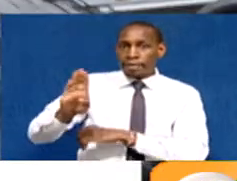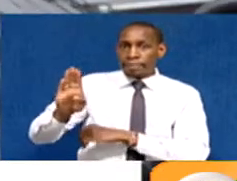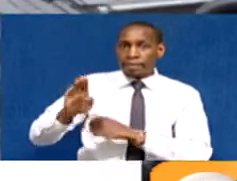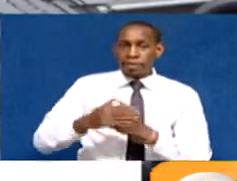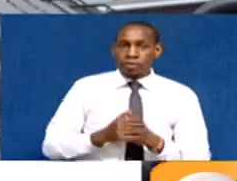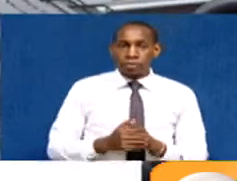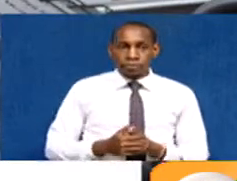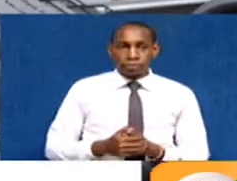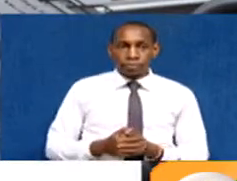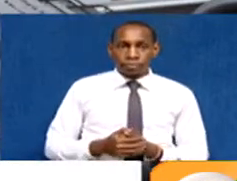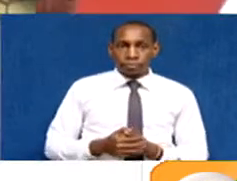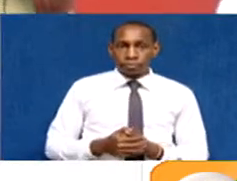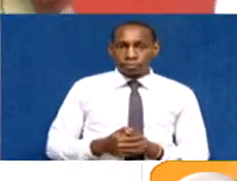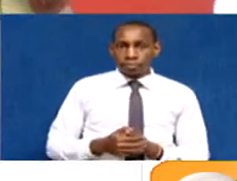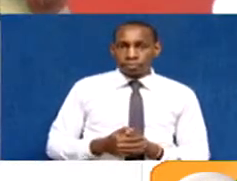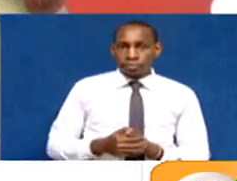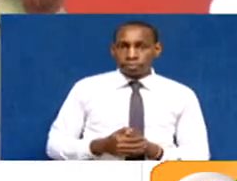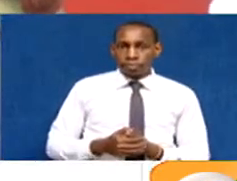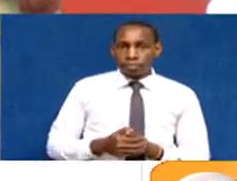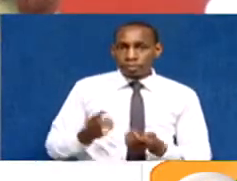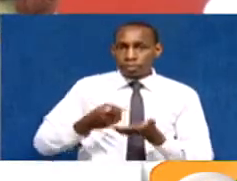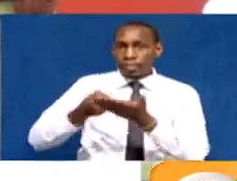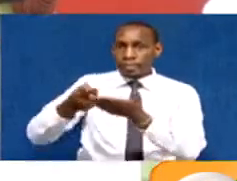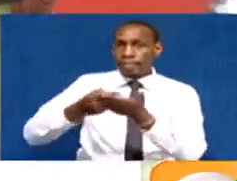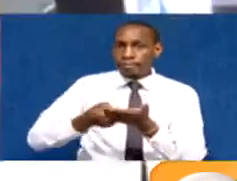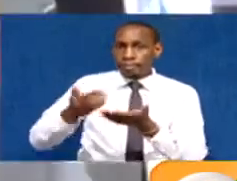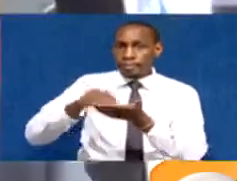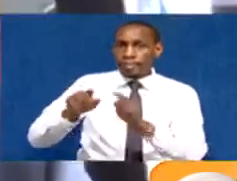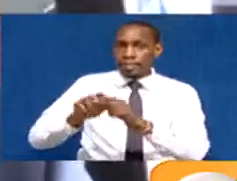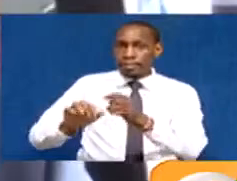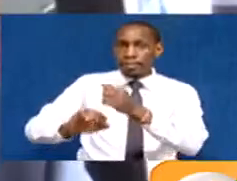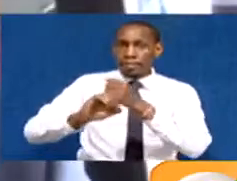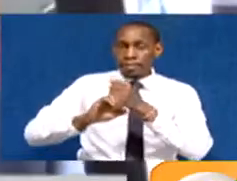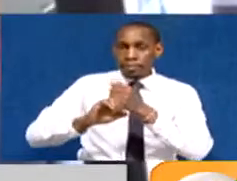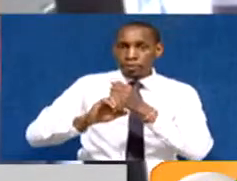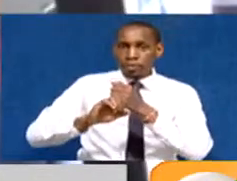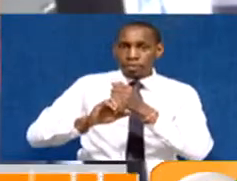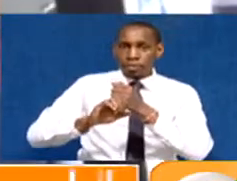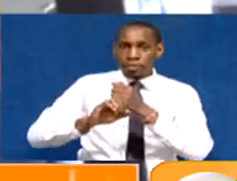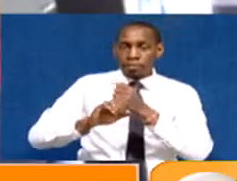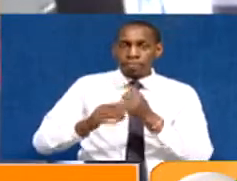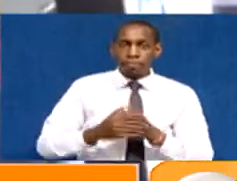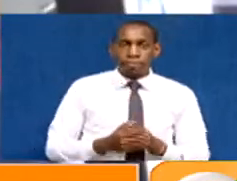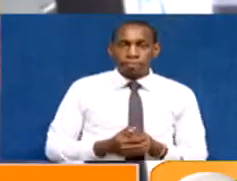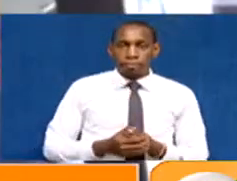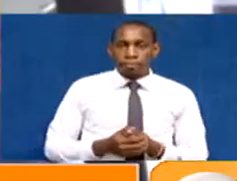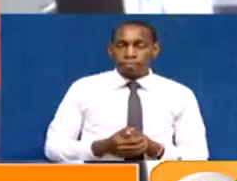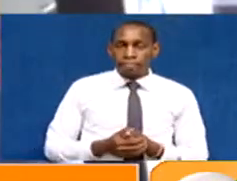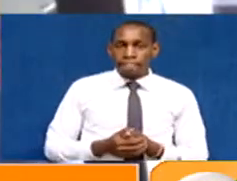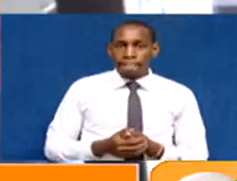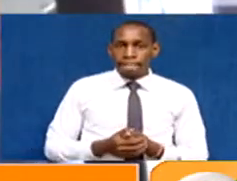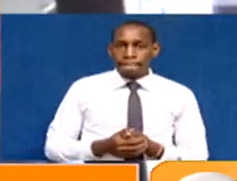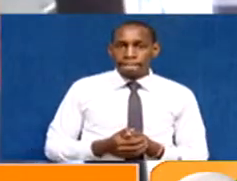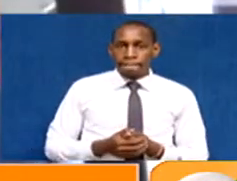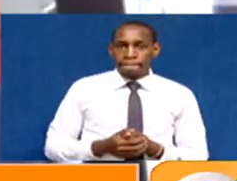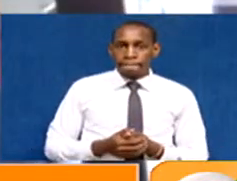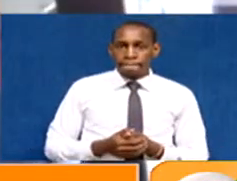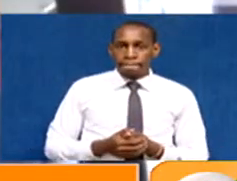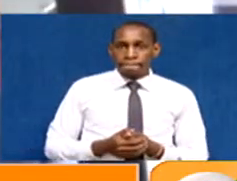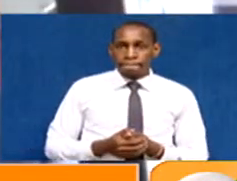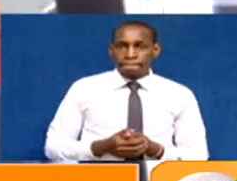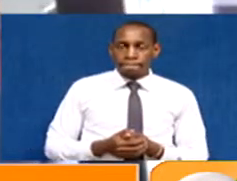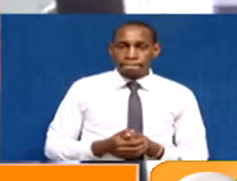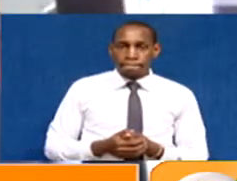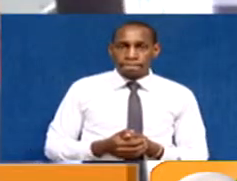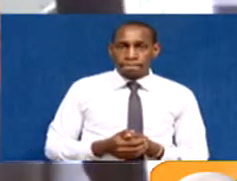shillings over the period. Renegotiate and support from particularly our big suppliers, to re-look